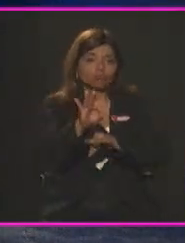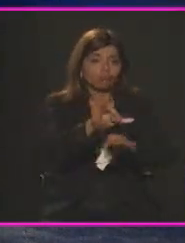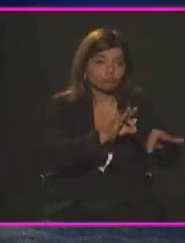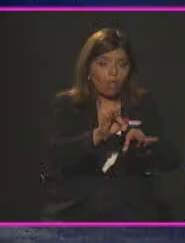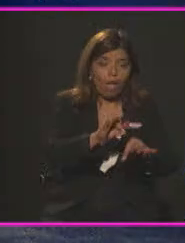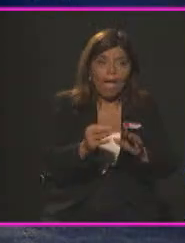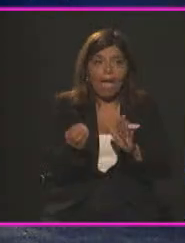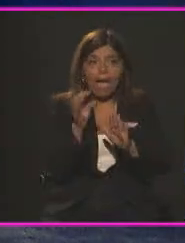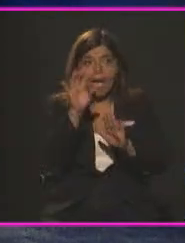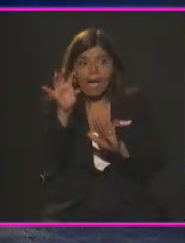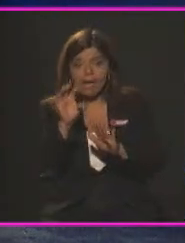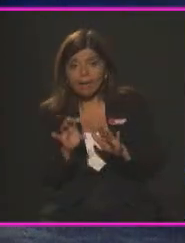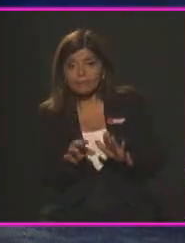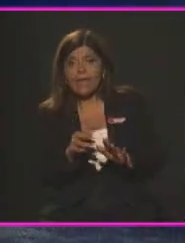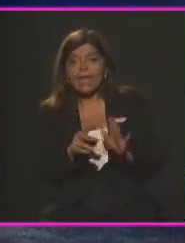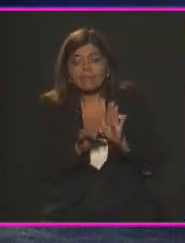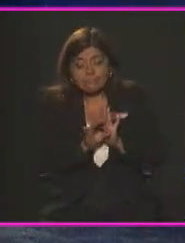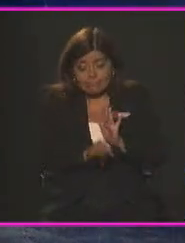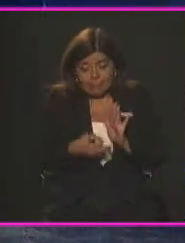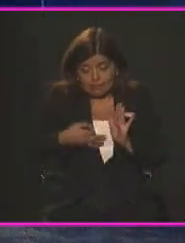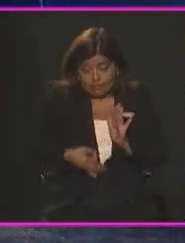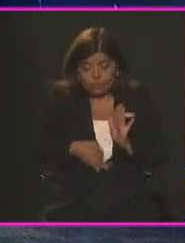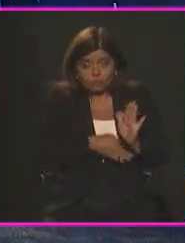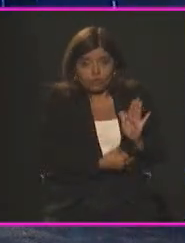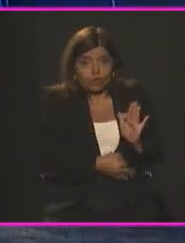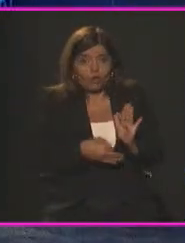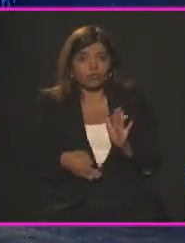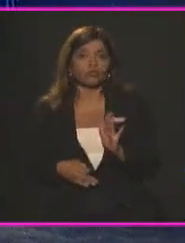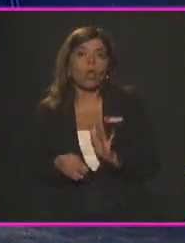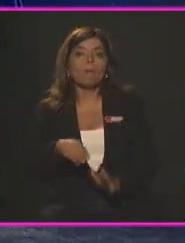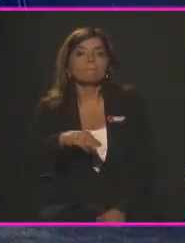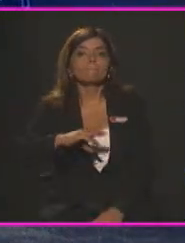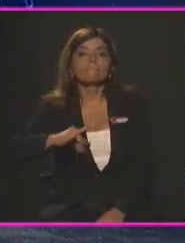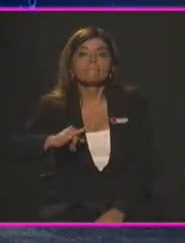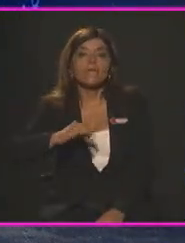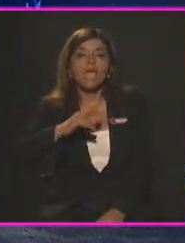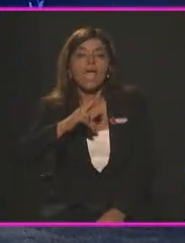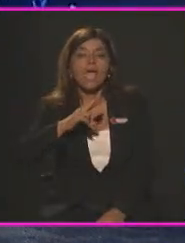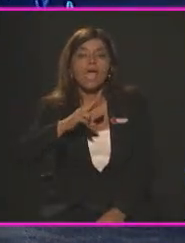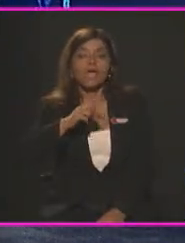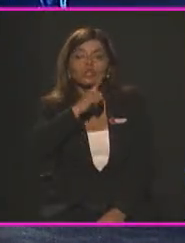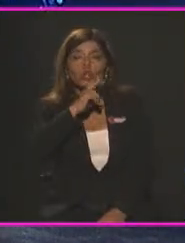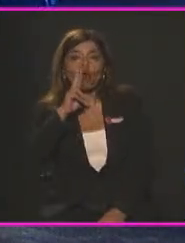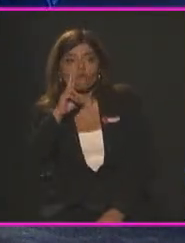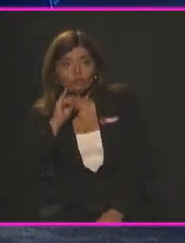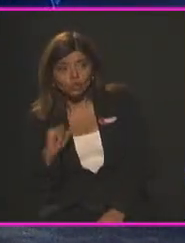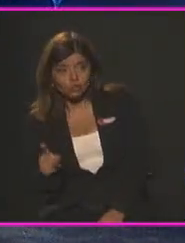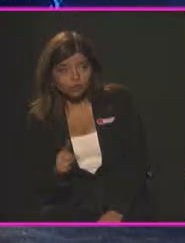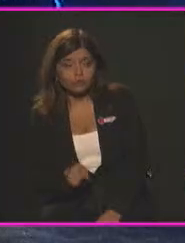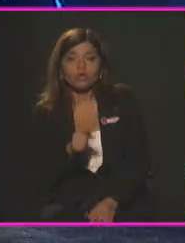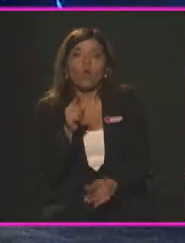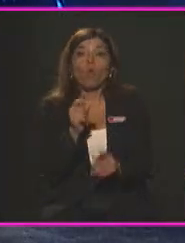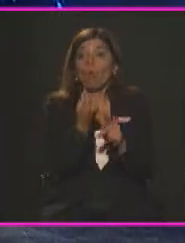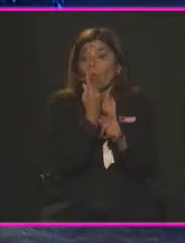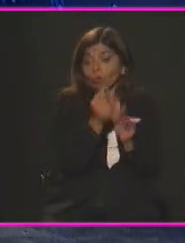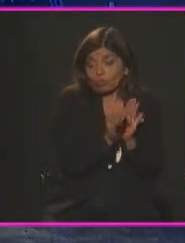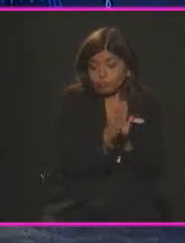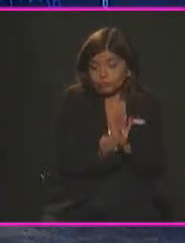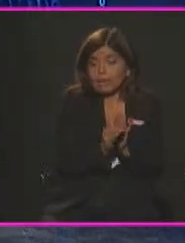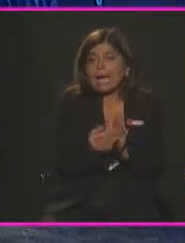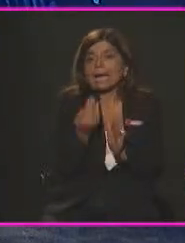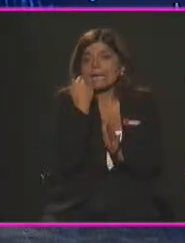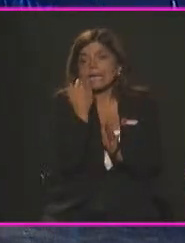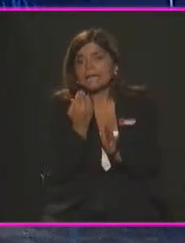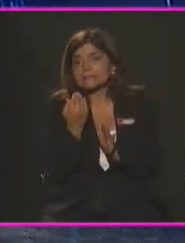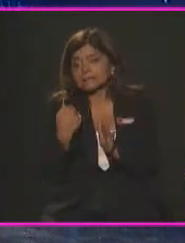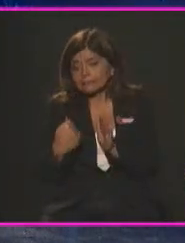body. And you can see that different people have not one microbiome, but many different ones, almost like different continents on this map,